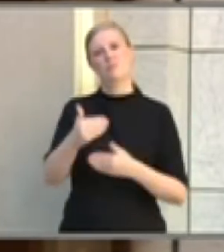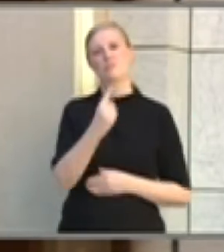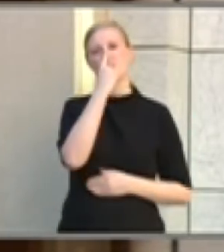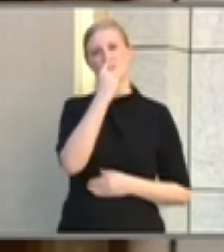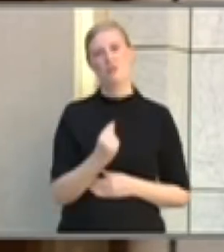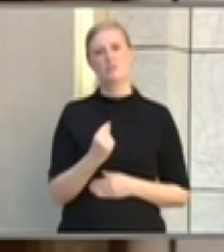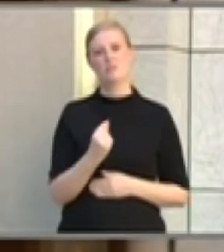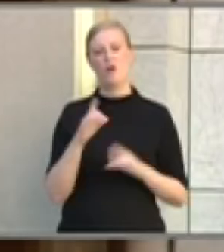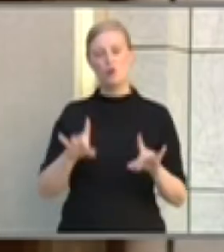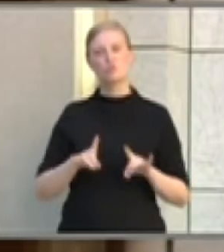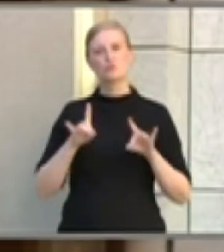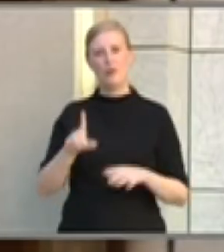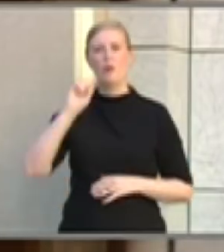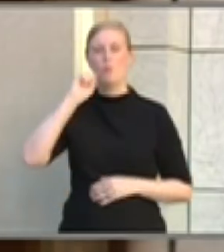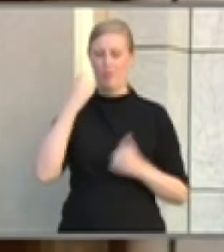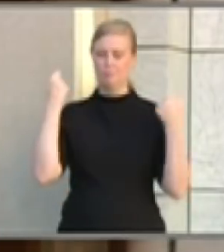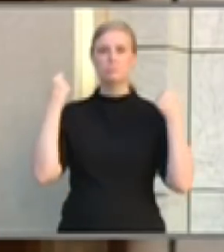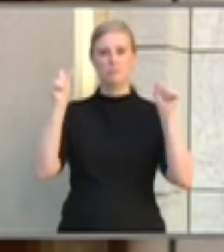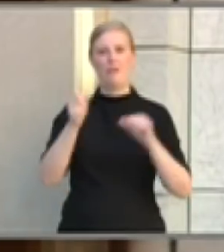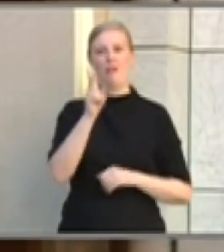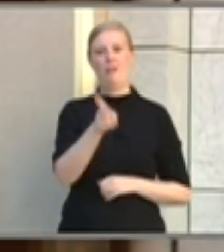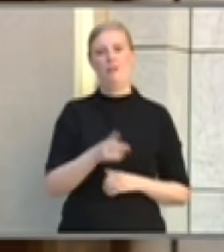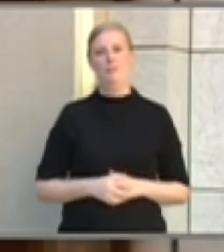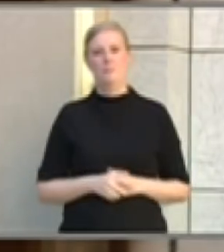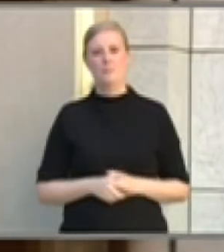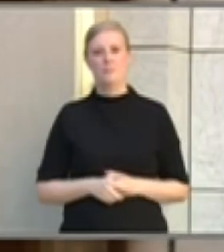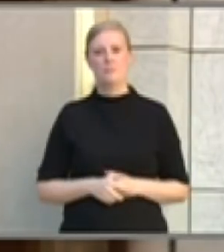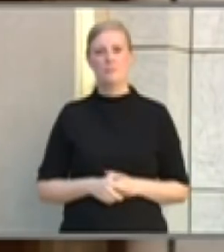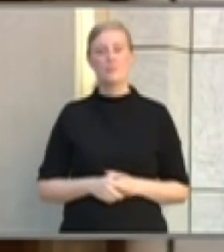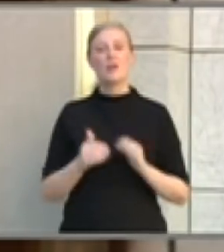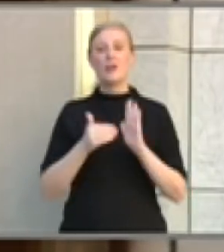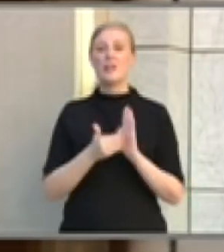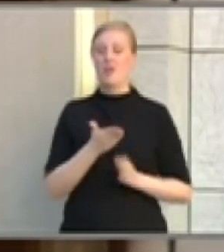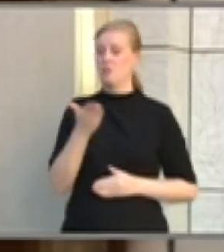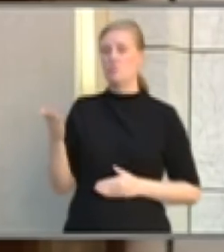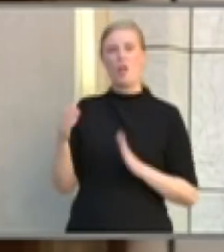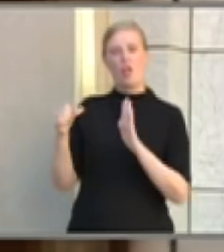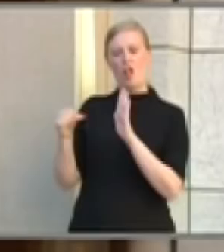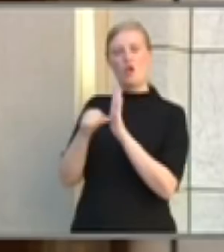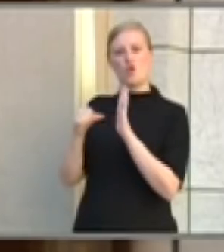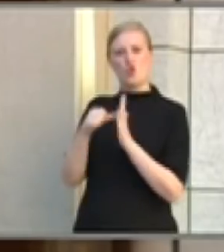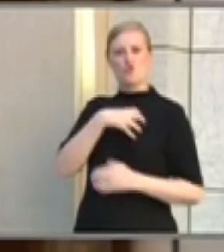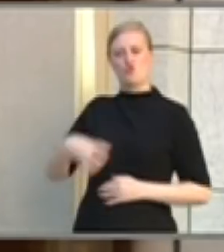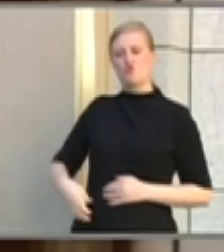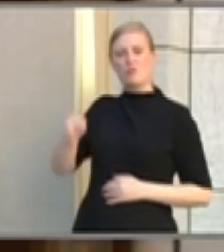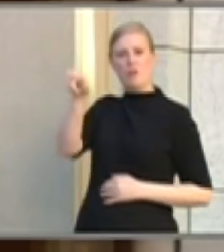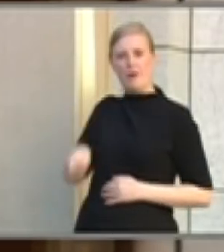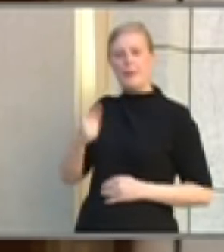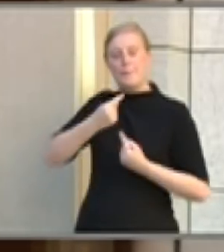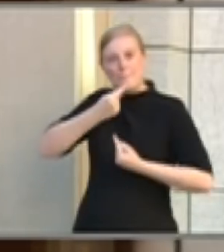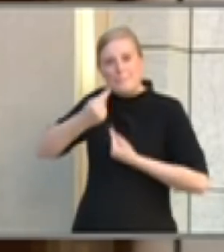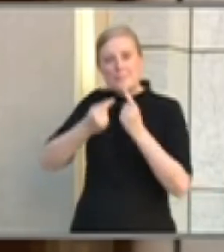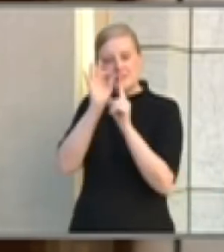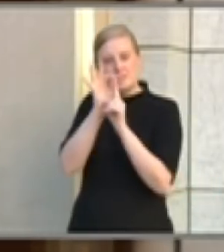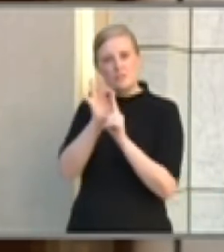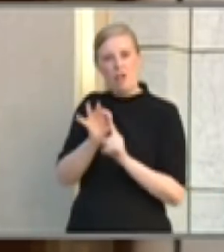as Australians, as one. I'm going to ask the Treasurer to go through the details of those announcements. I would also note that in addition